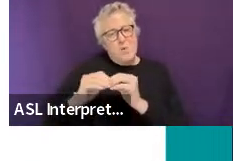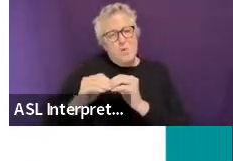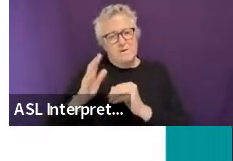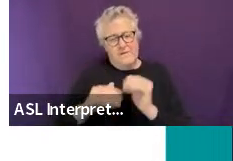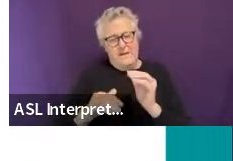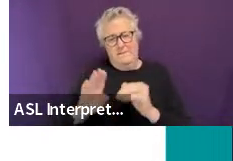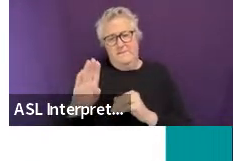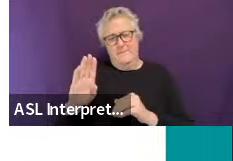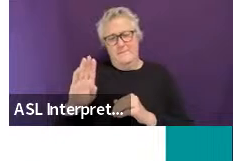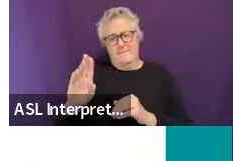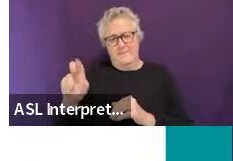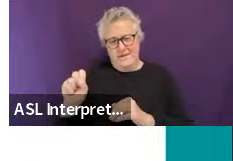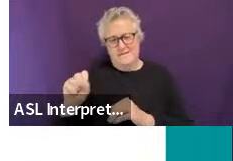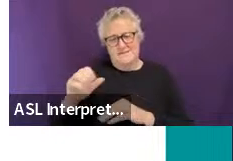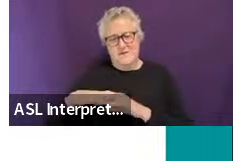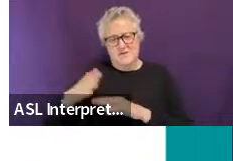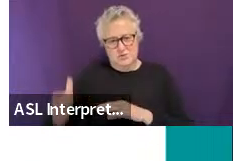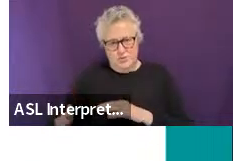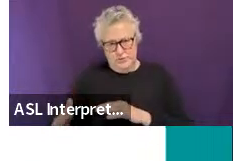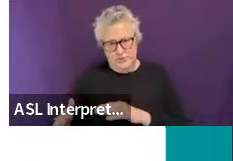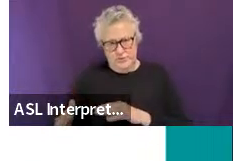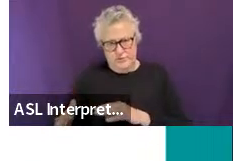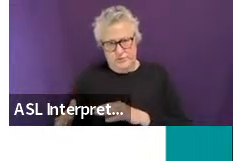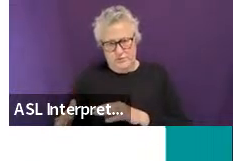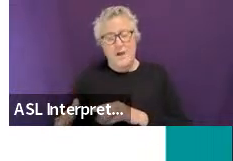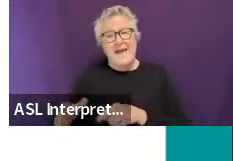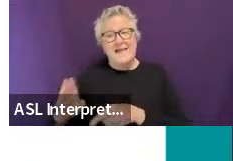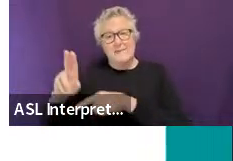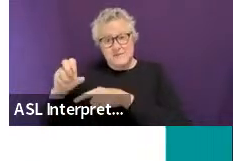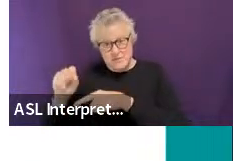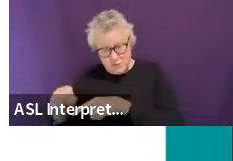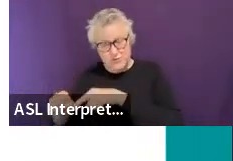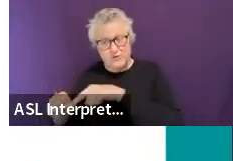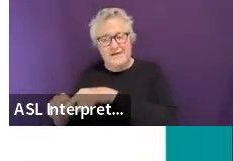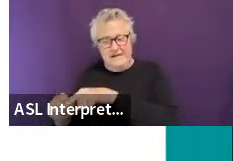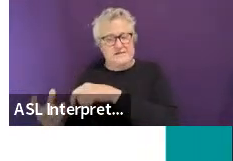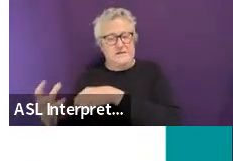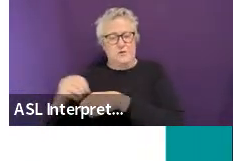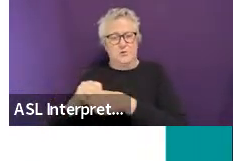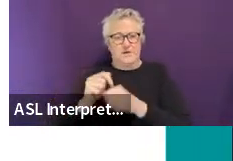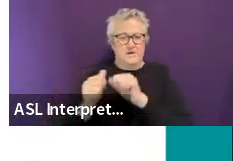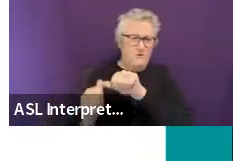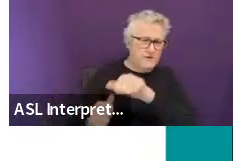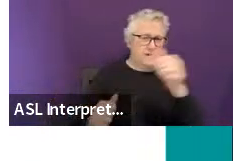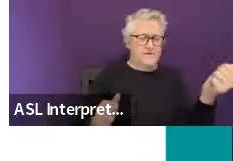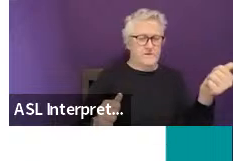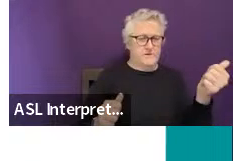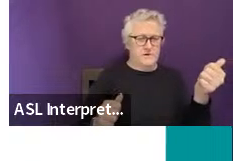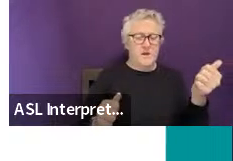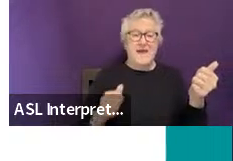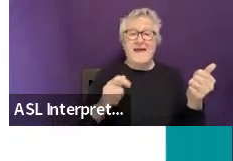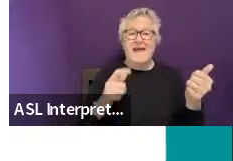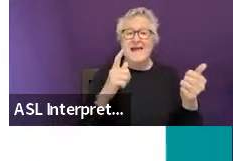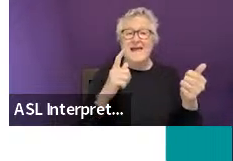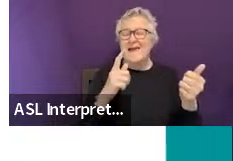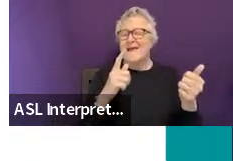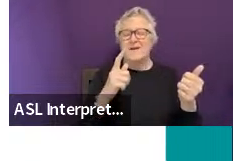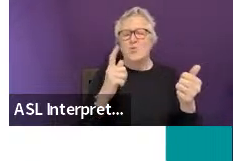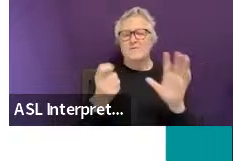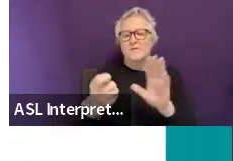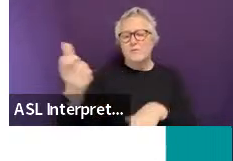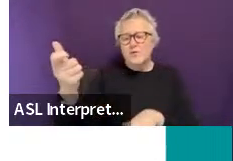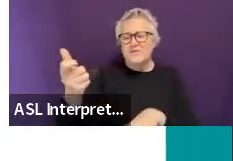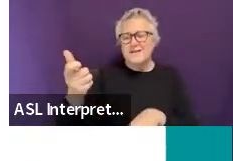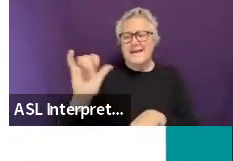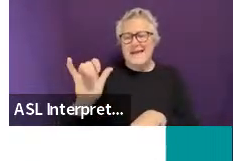shoulder capability is included in all representative investments. Since it's in the other ones I'm about to talk about, we've removed it as a standalone